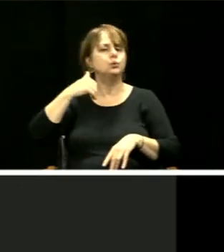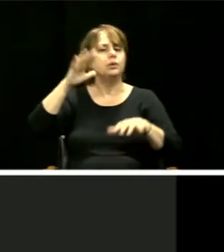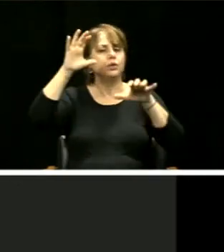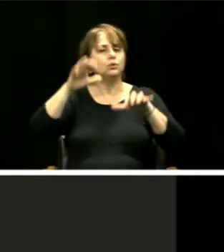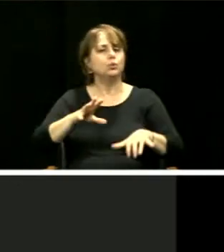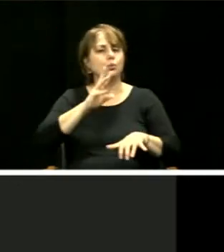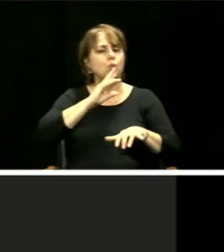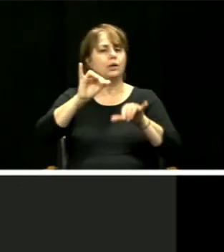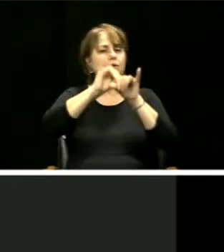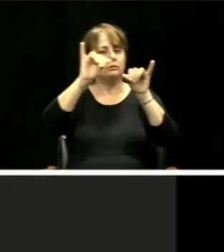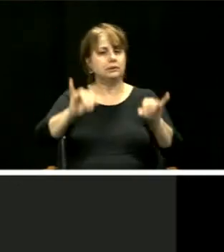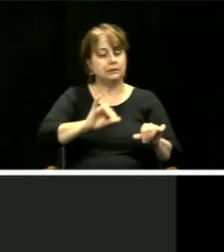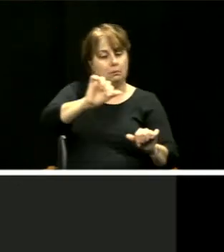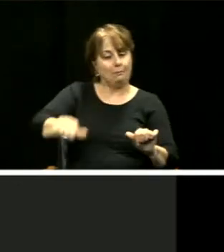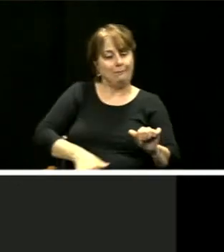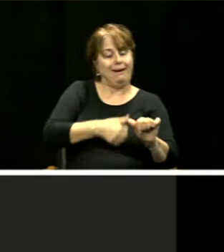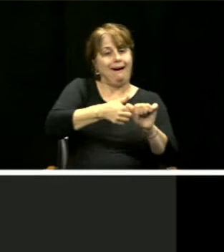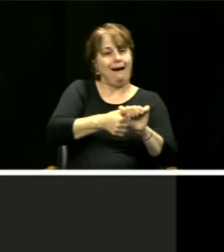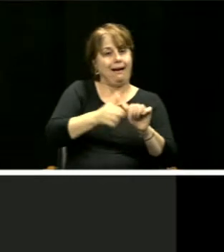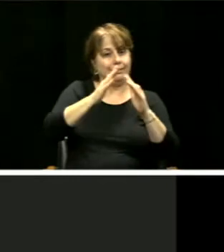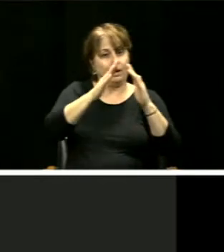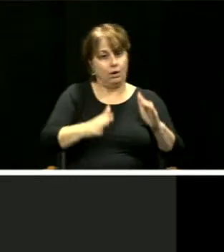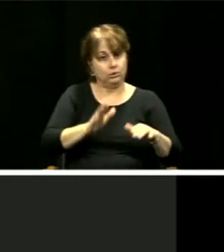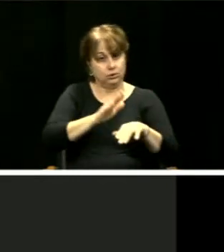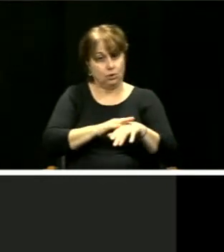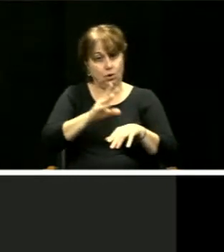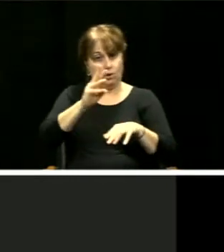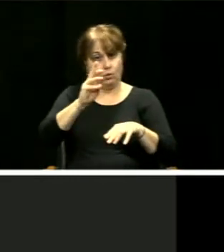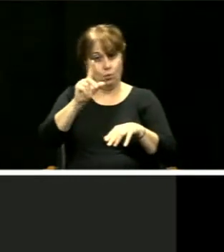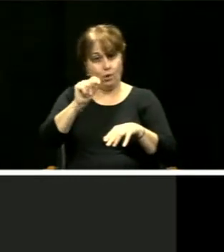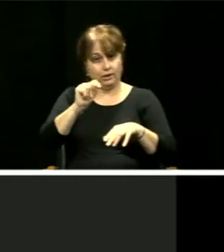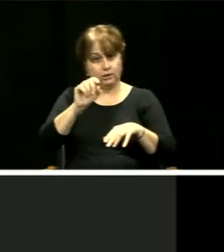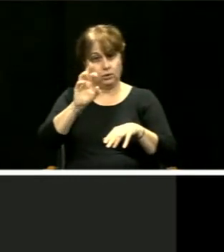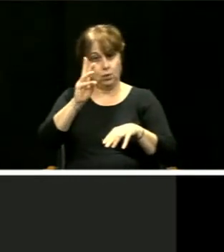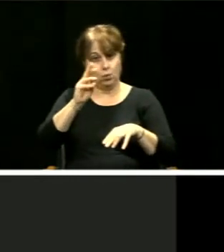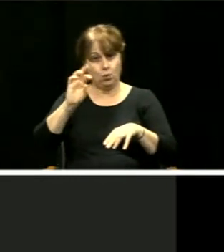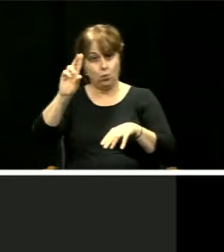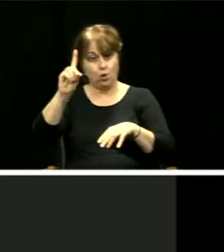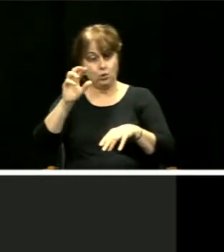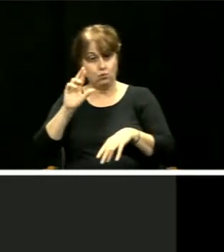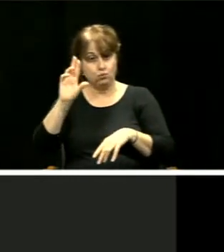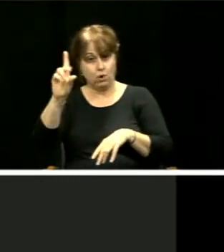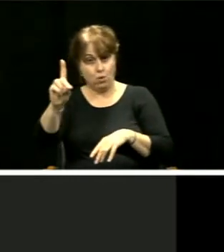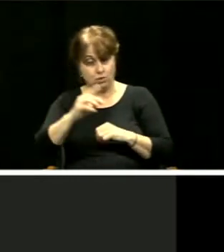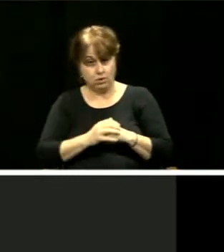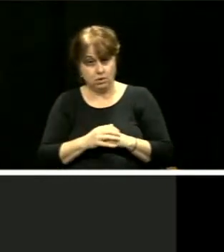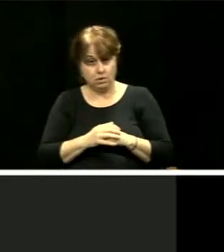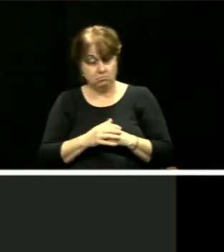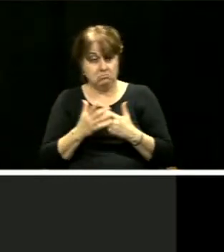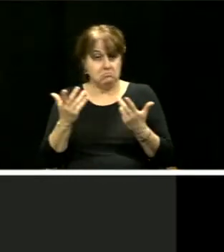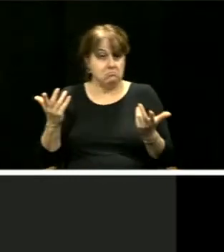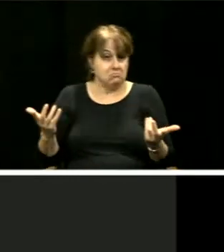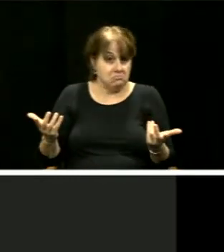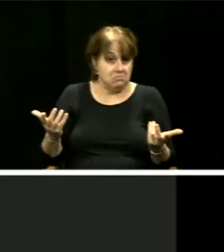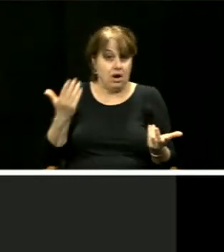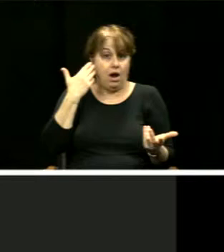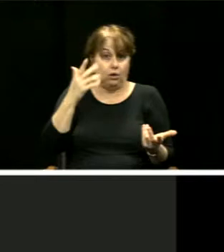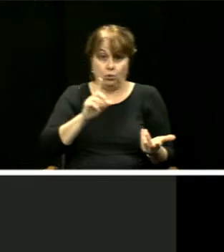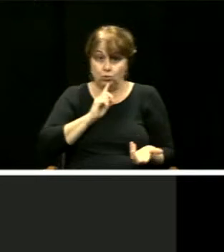system behind the houses on Westwood Road. And I don't know if anybody's looked into that and if that's